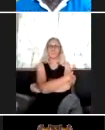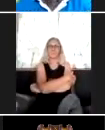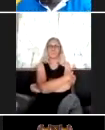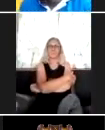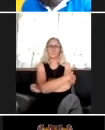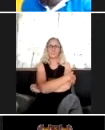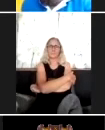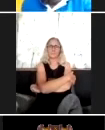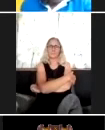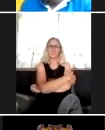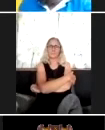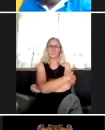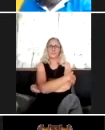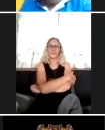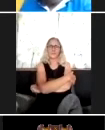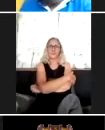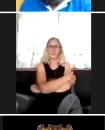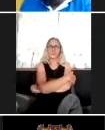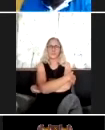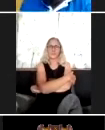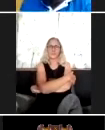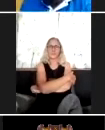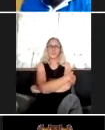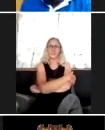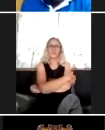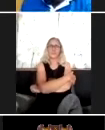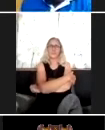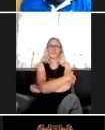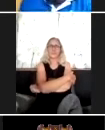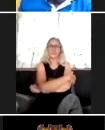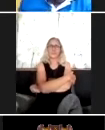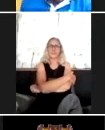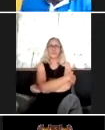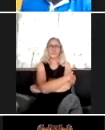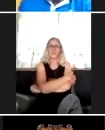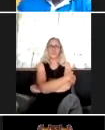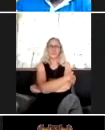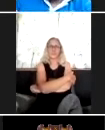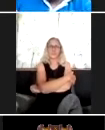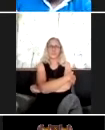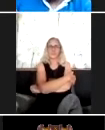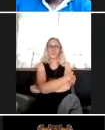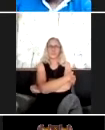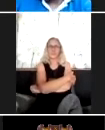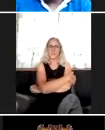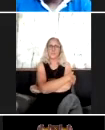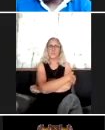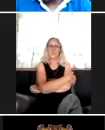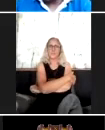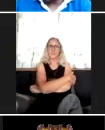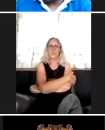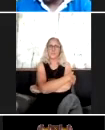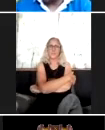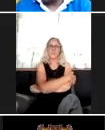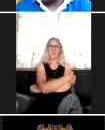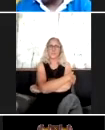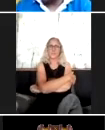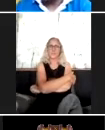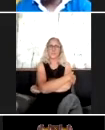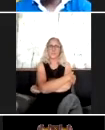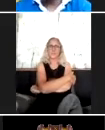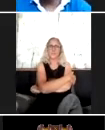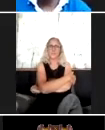government, they talk about it. Why we talk about it if you don't like it? Because that's the way God designed it.